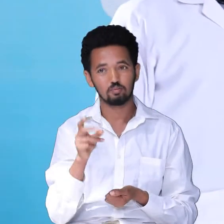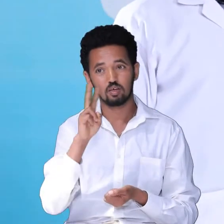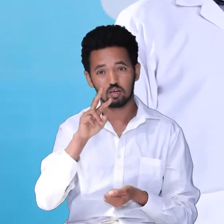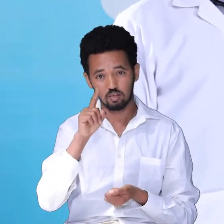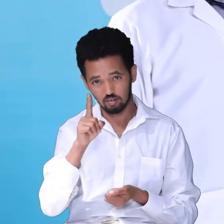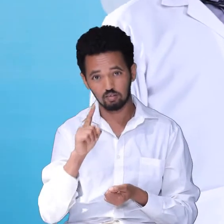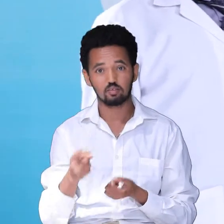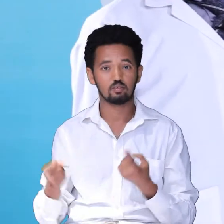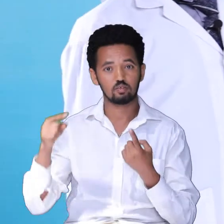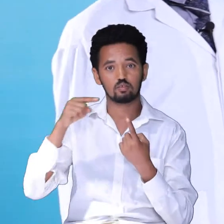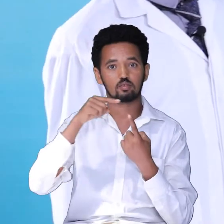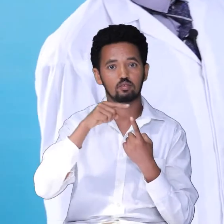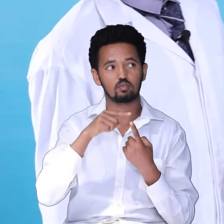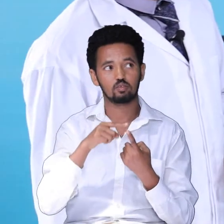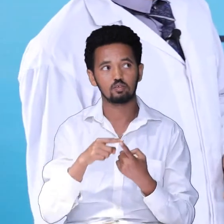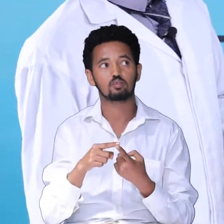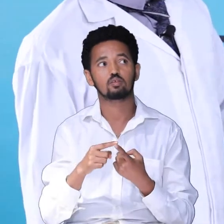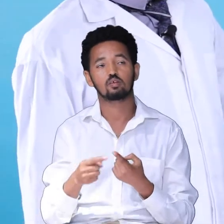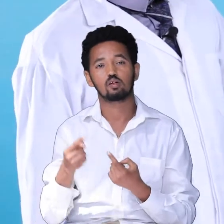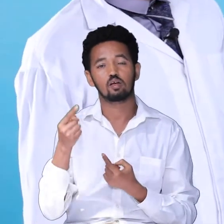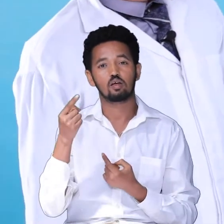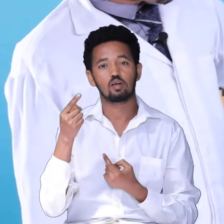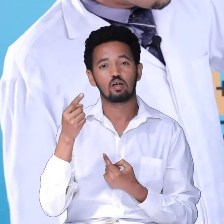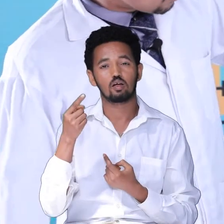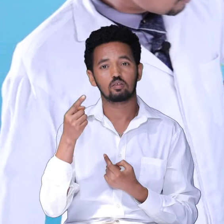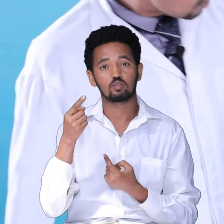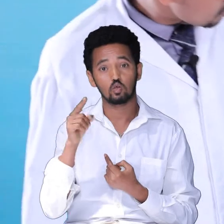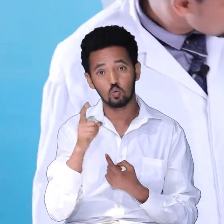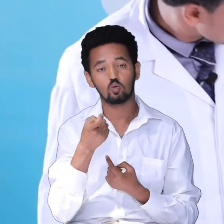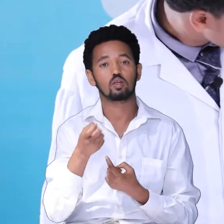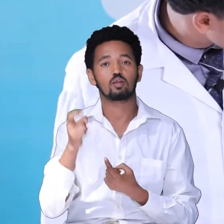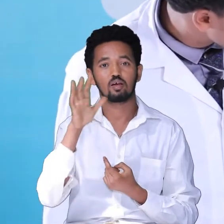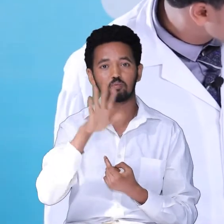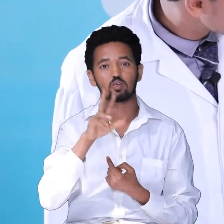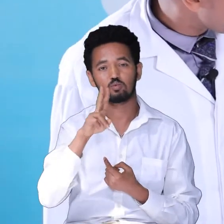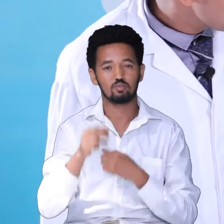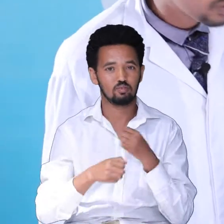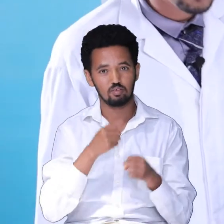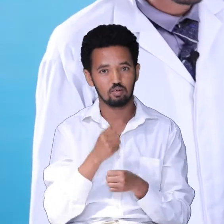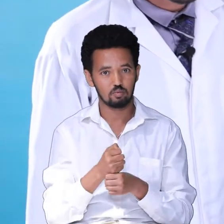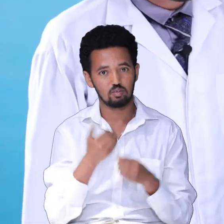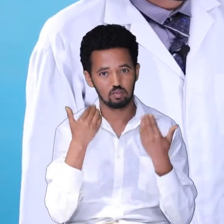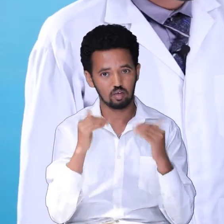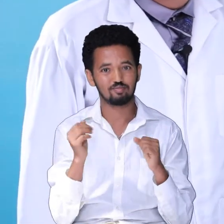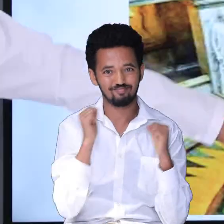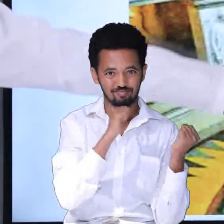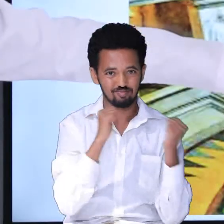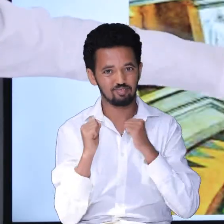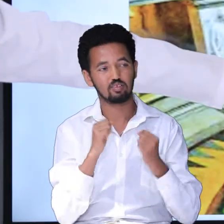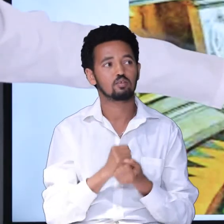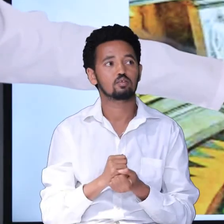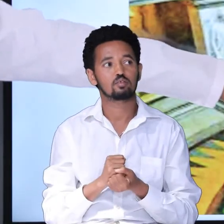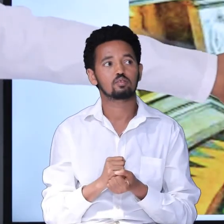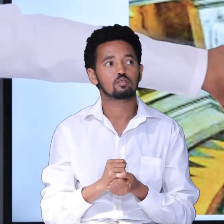body rests in the magnificent tomb in Paris. This is the tombs of Napoleon